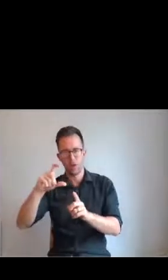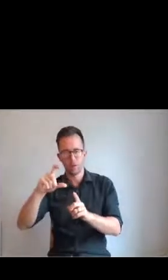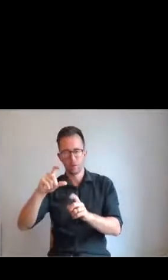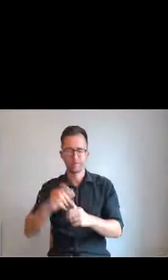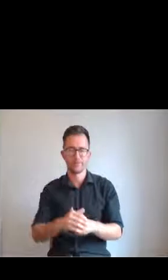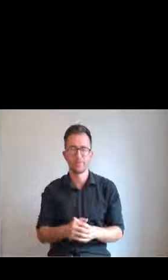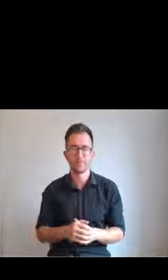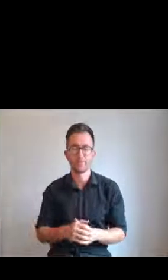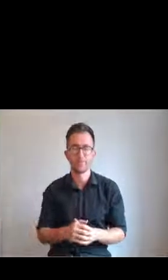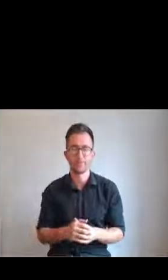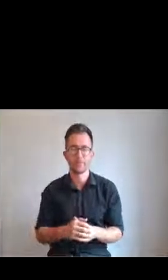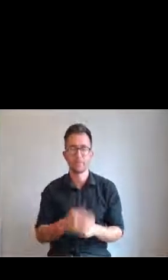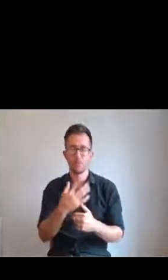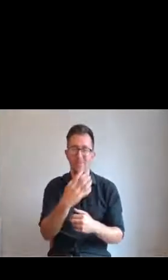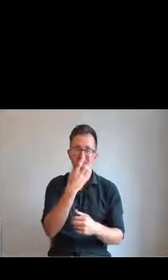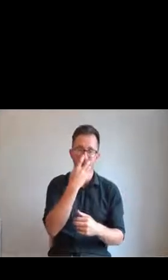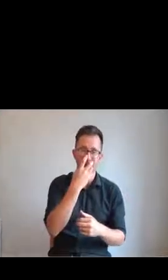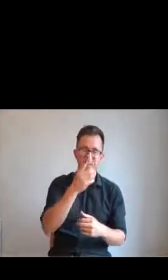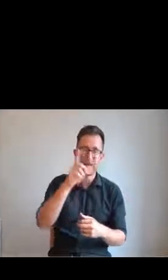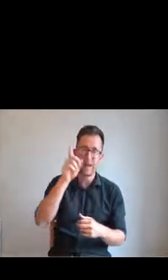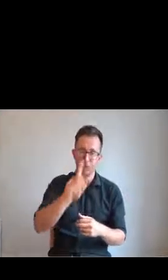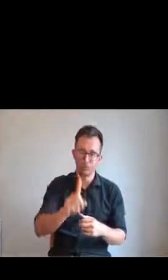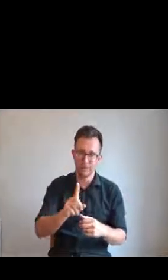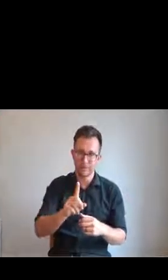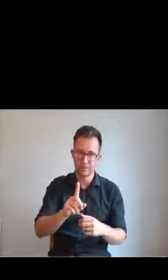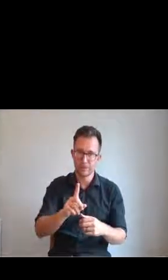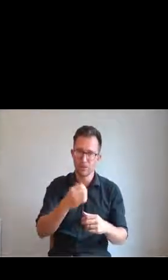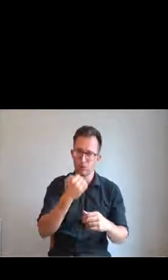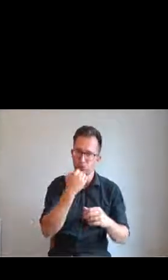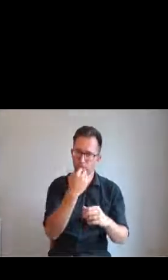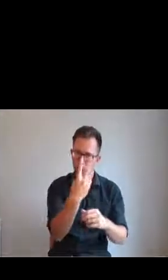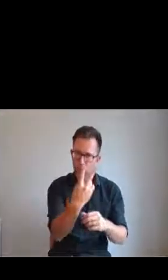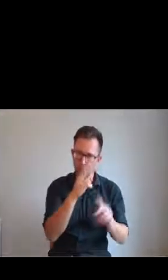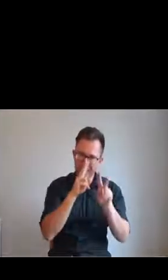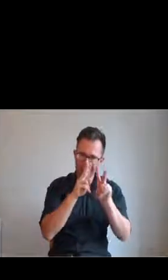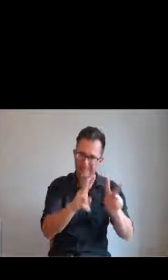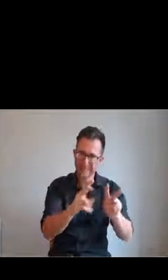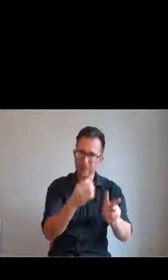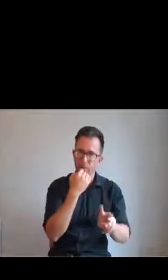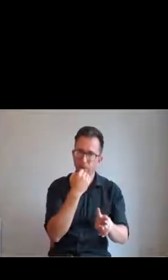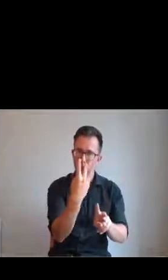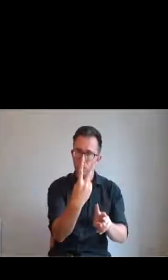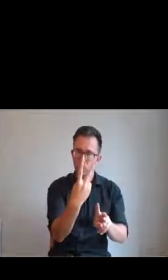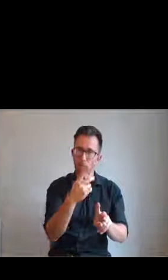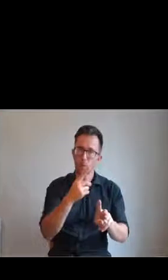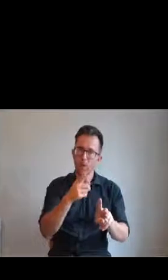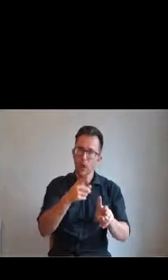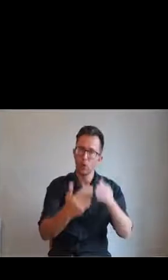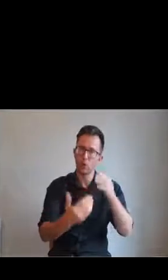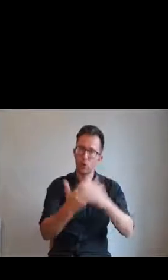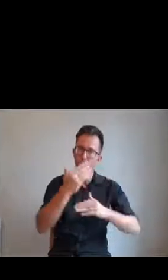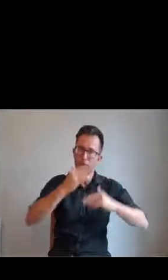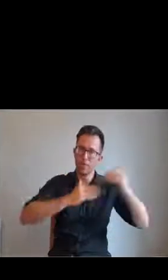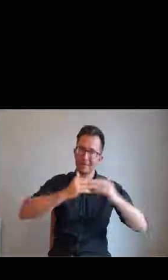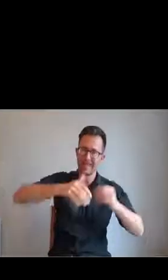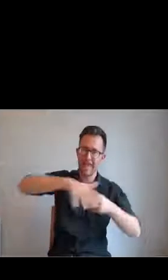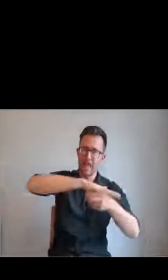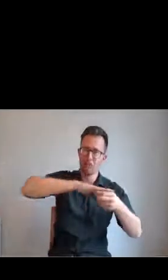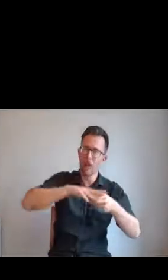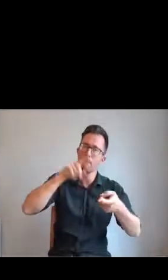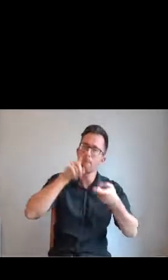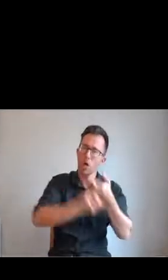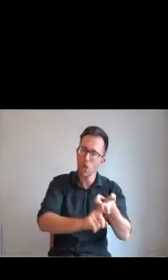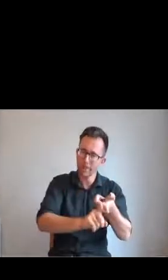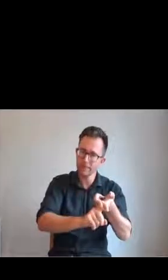With regards to utilities, as denoted by number 2 on the image on screen, a permanent compound east of Orsett Cock roundabout